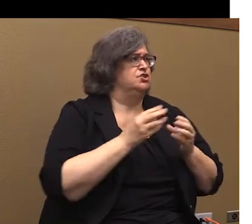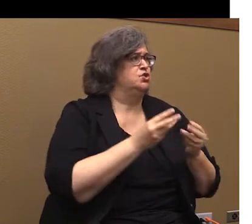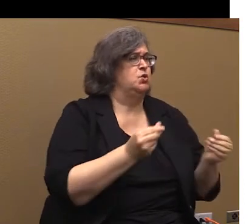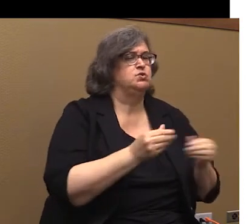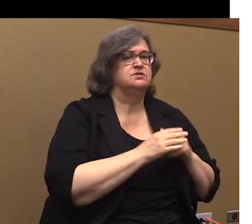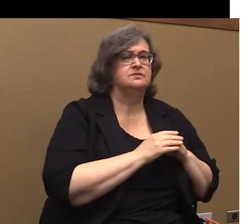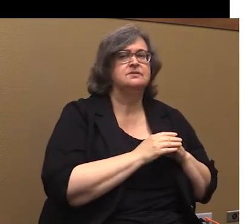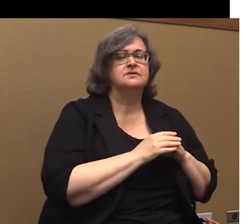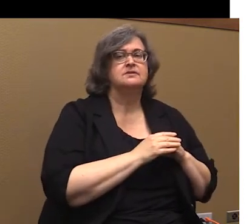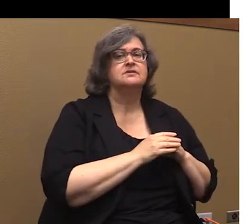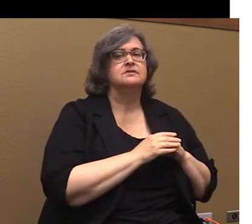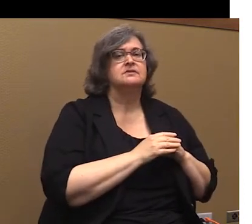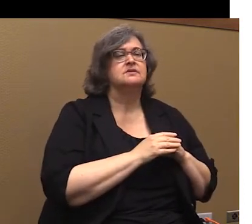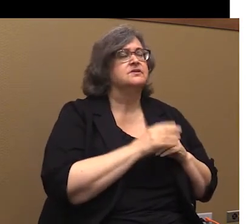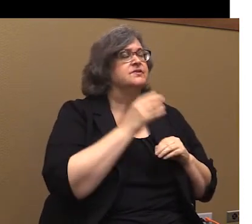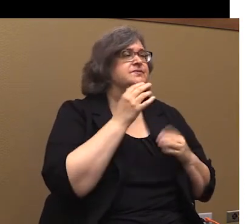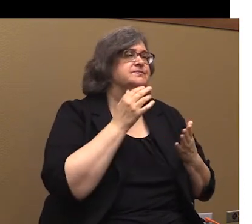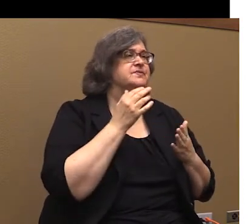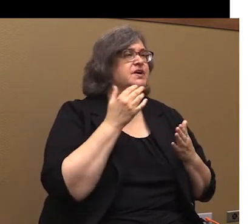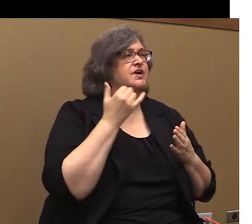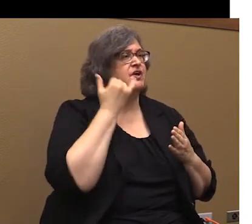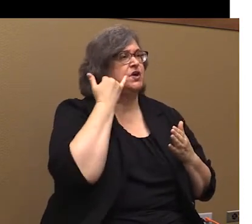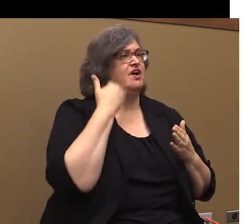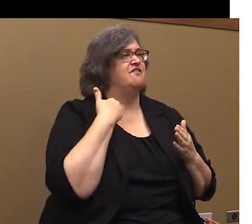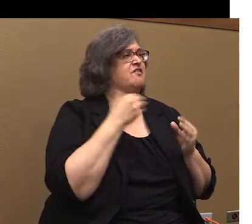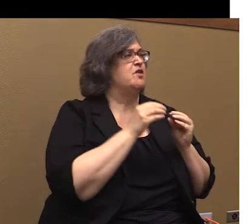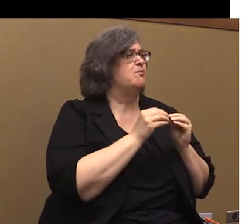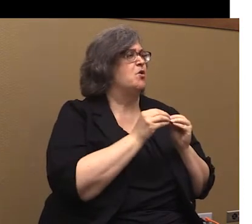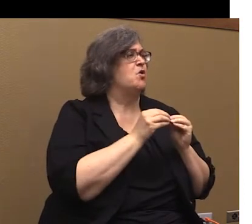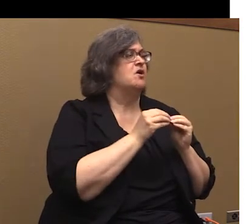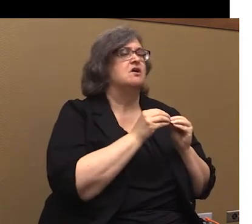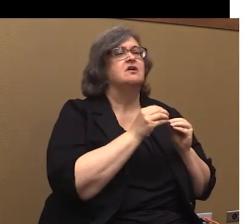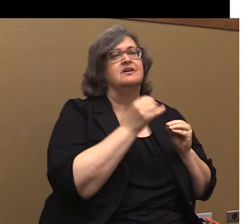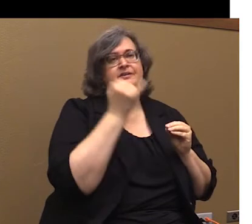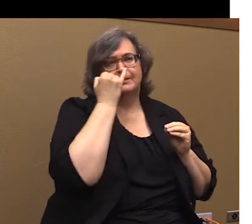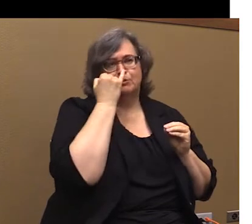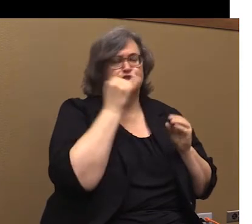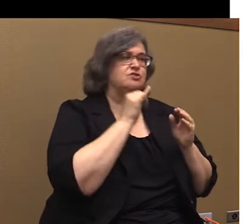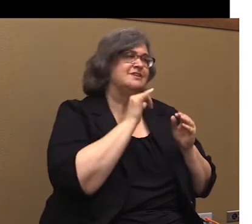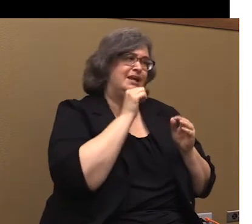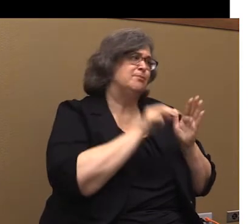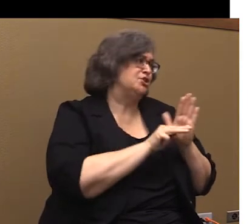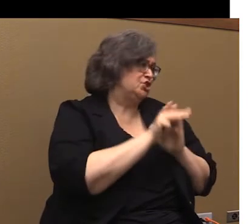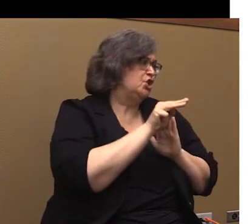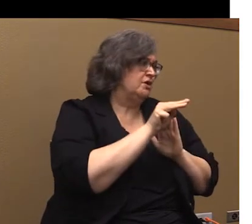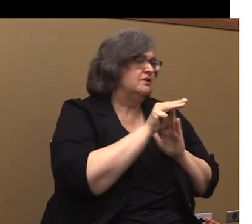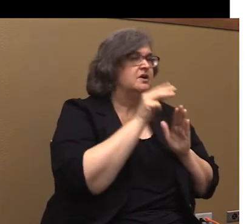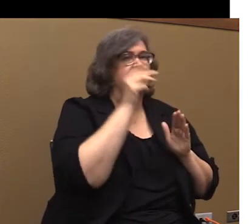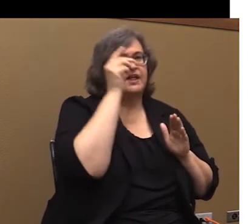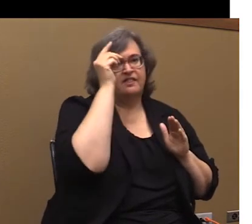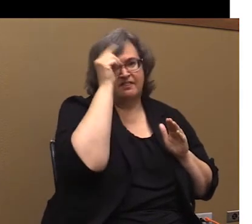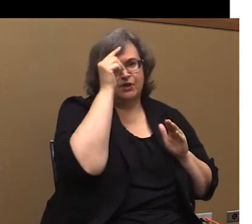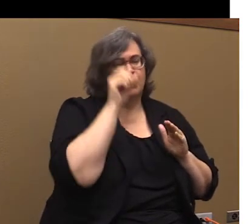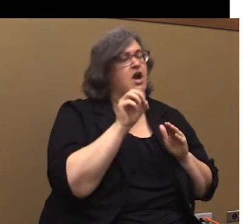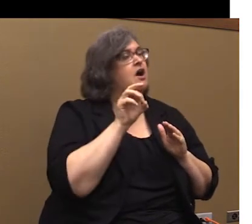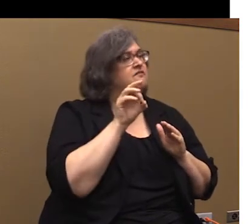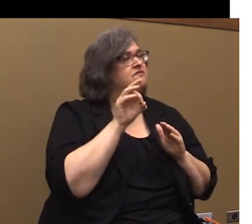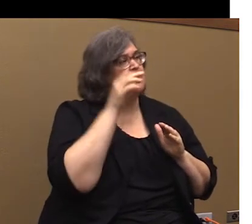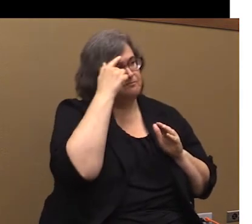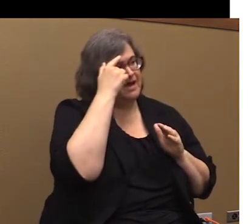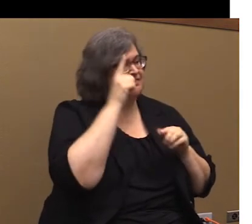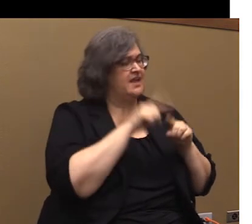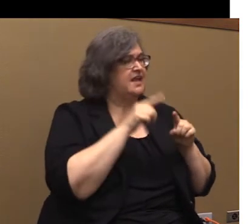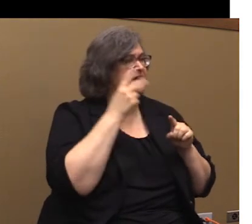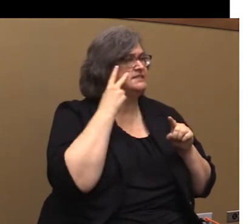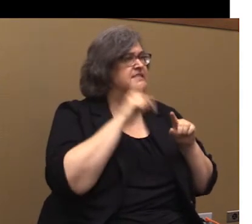an aggressive solution. That if they have like a more immature theory of mind,